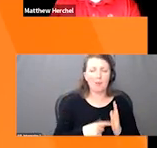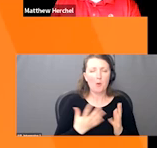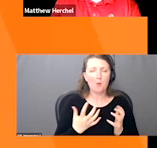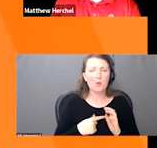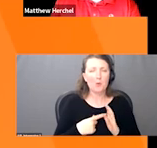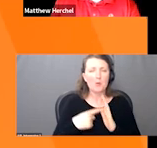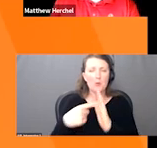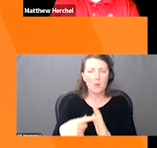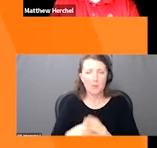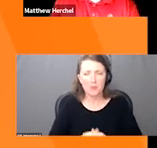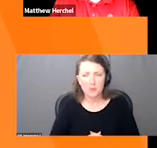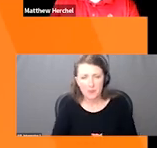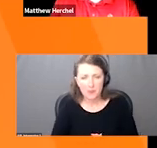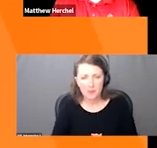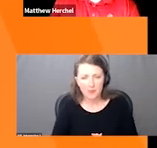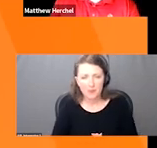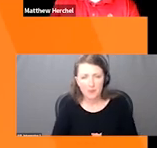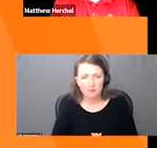We're going to go through this.